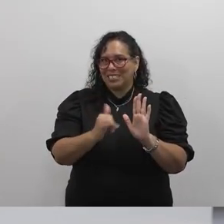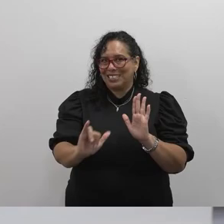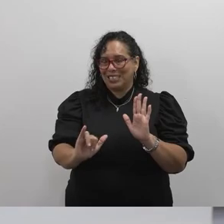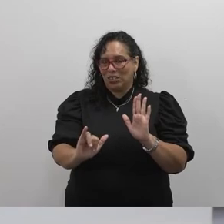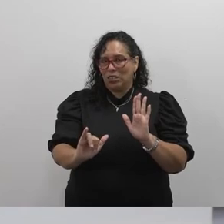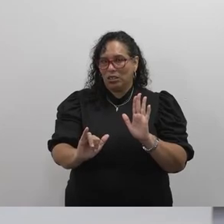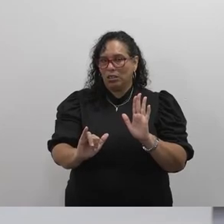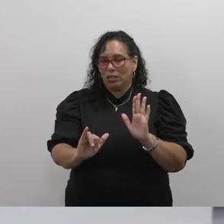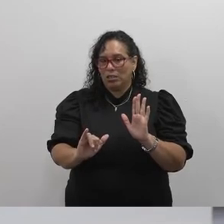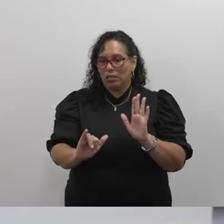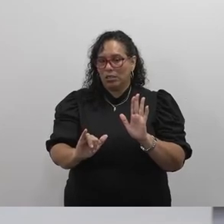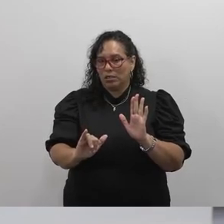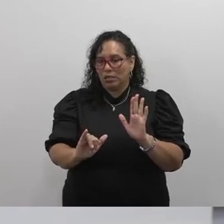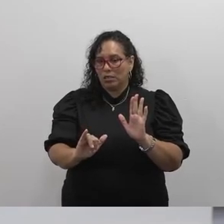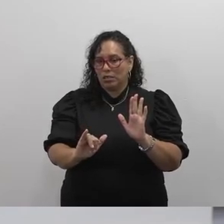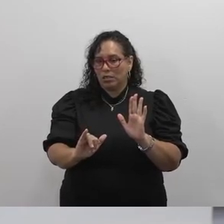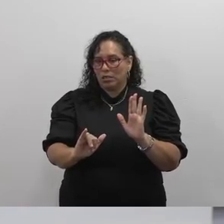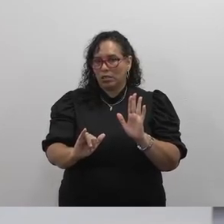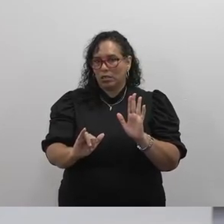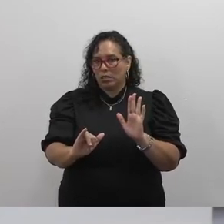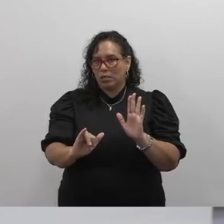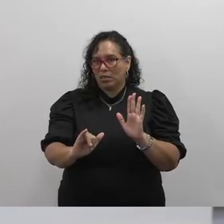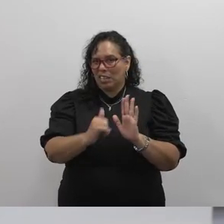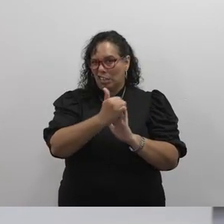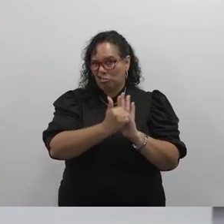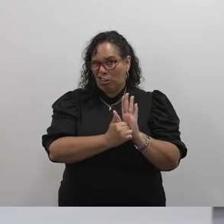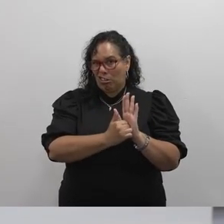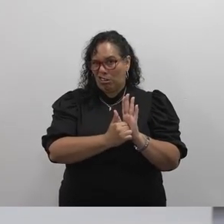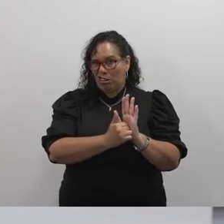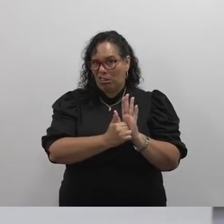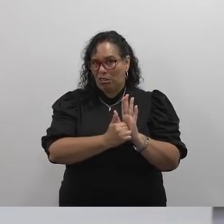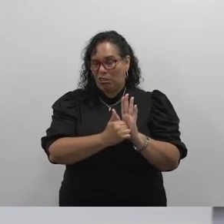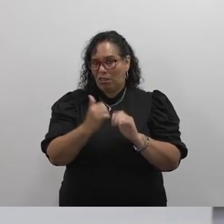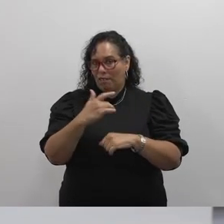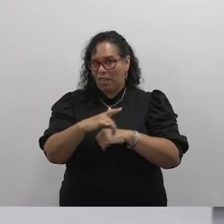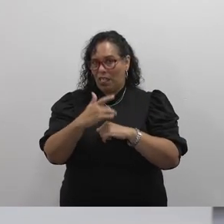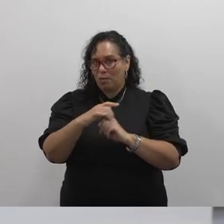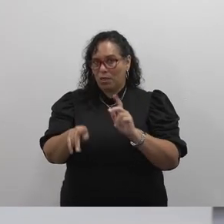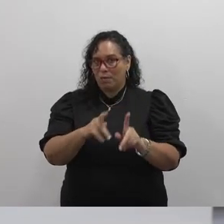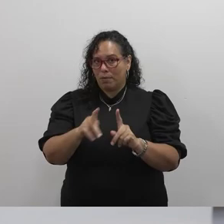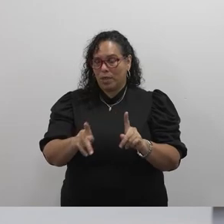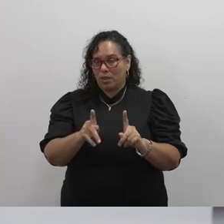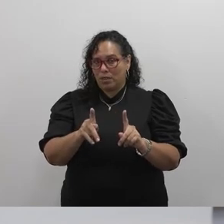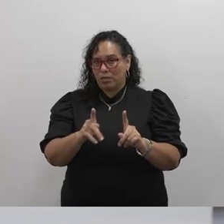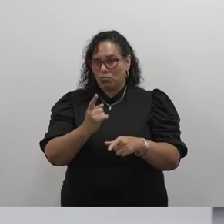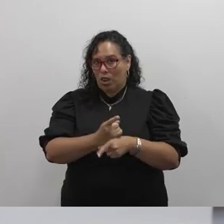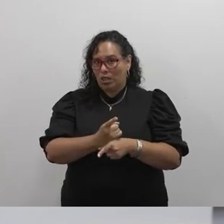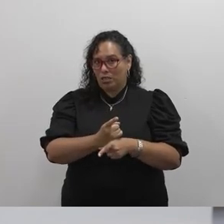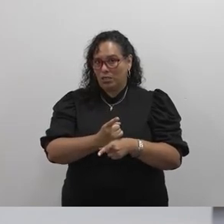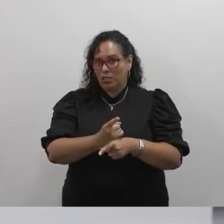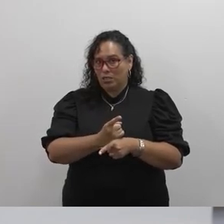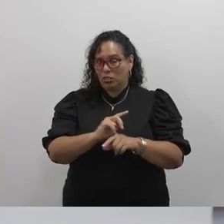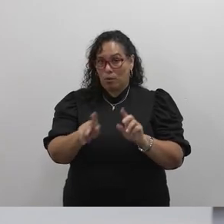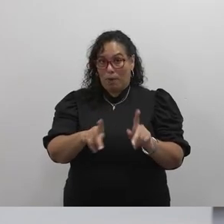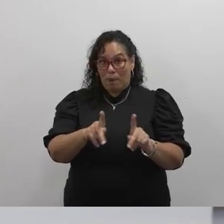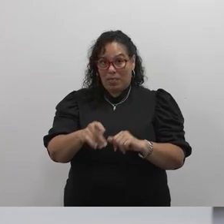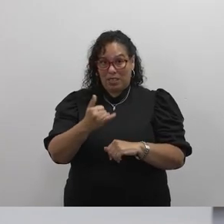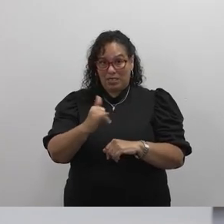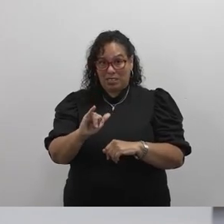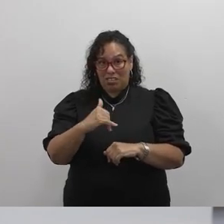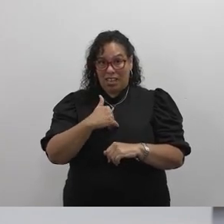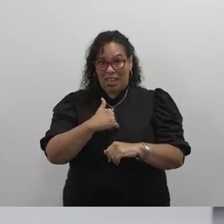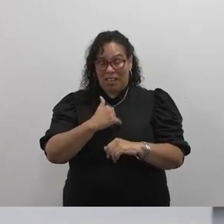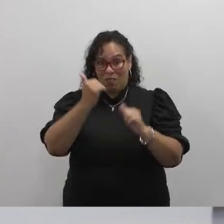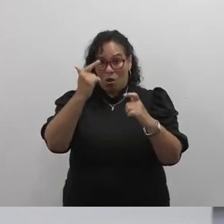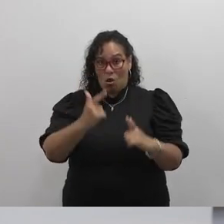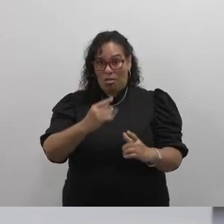be on the agenda available to the public. So the public would still have all